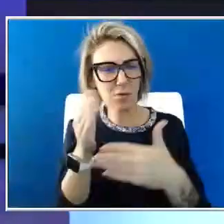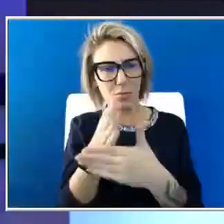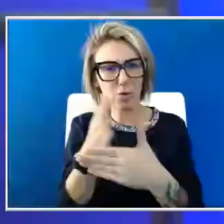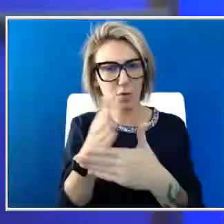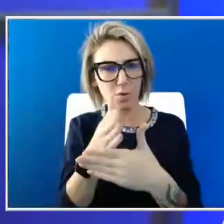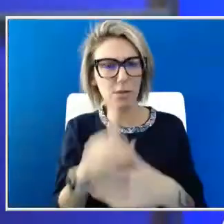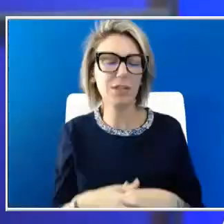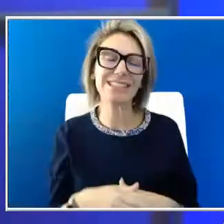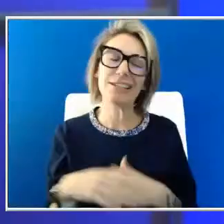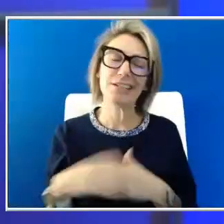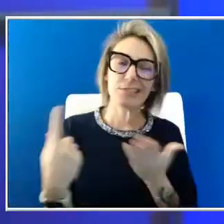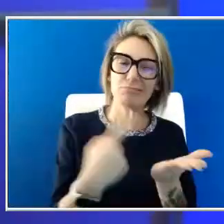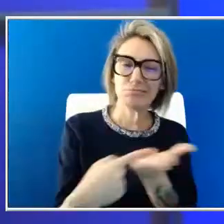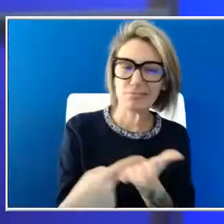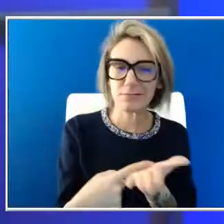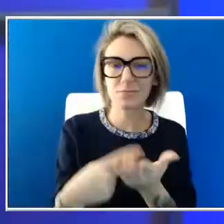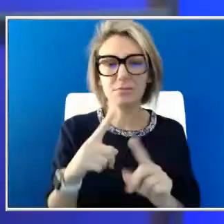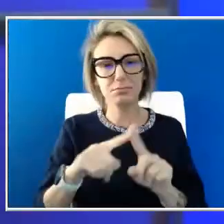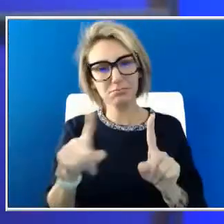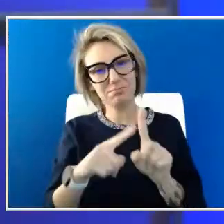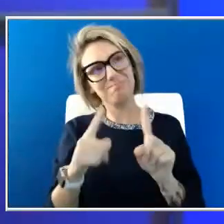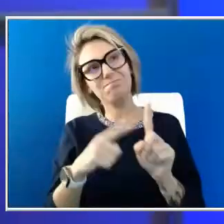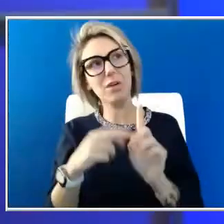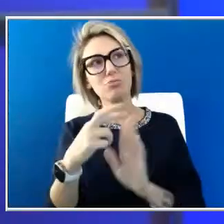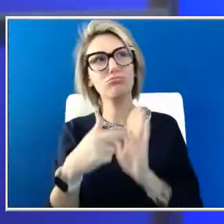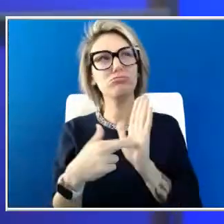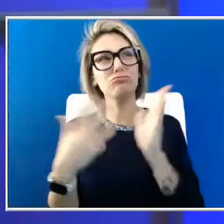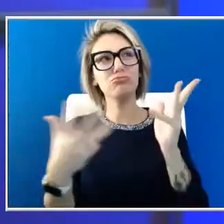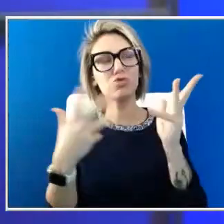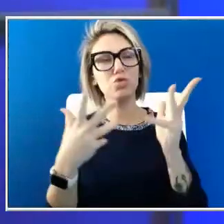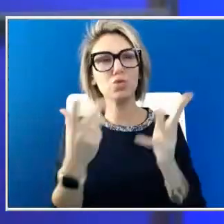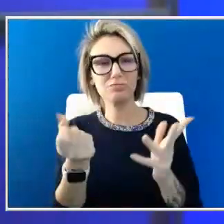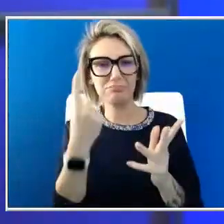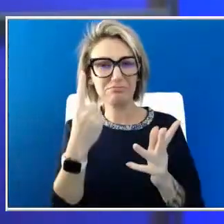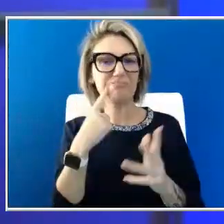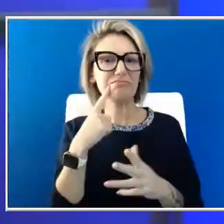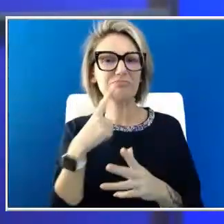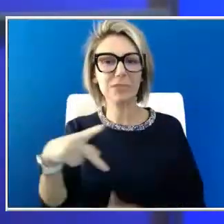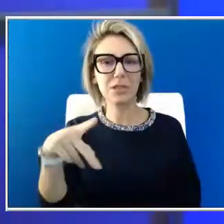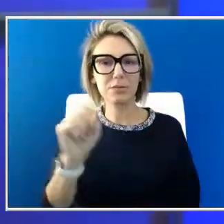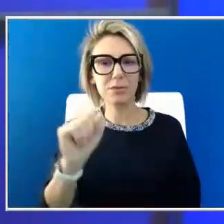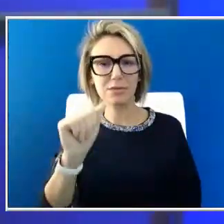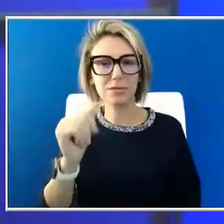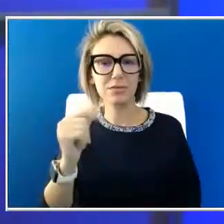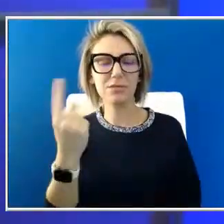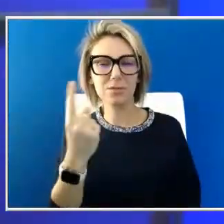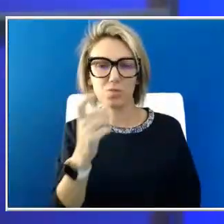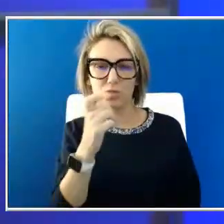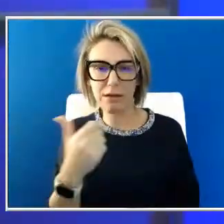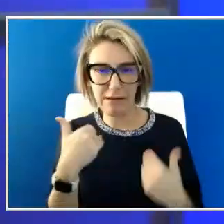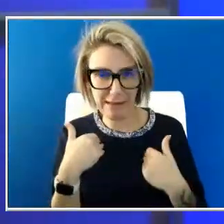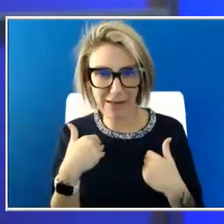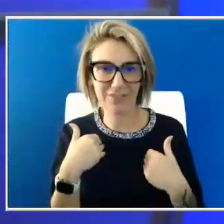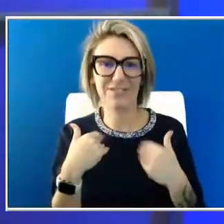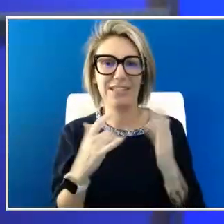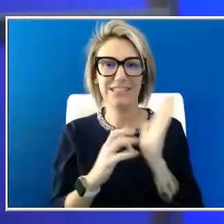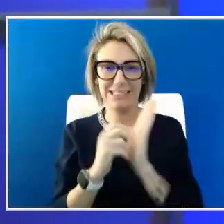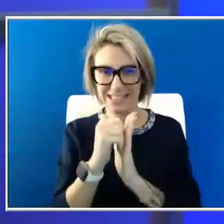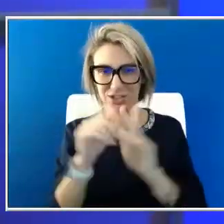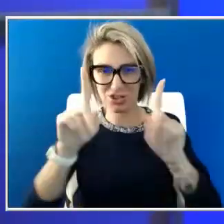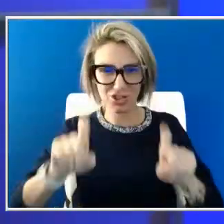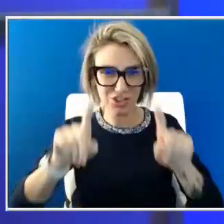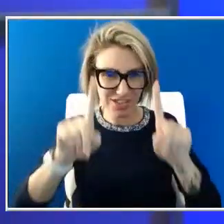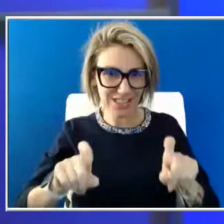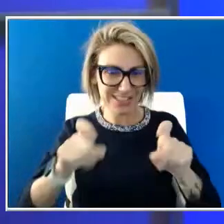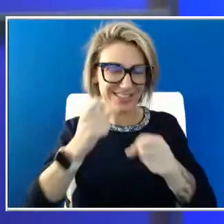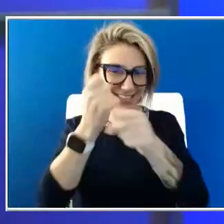debate about that, but a rough rule of thumb is that the PSA for somebody who doesn't have prostate cancer, you're just screening on a yearly